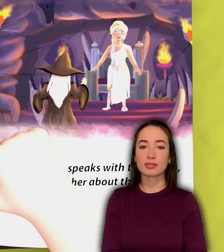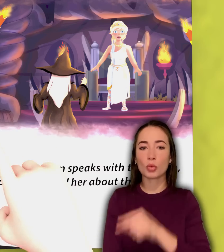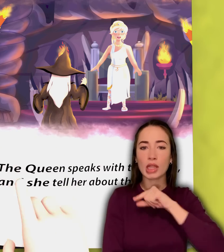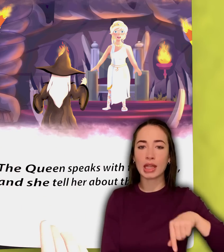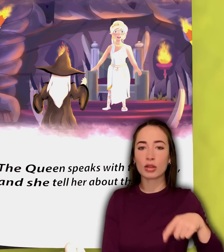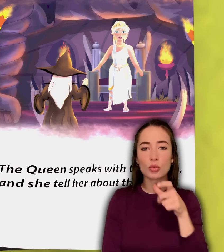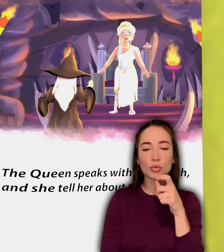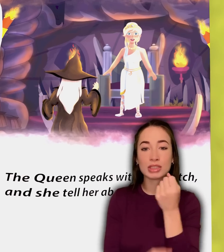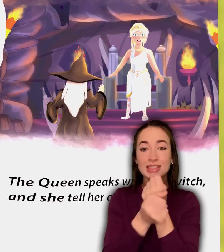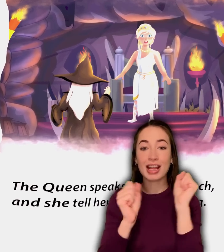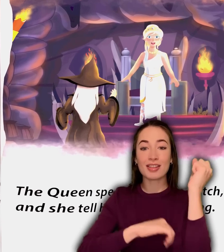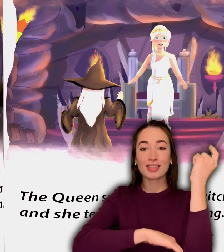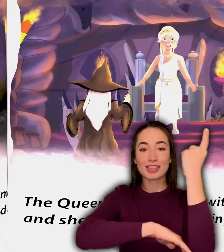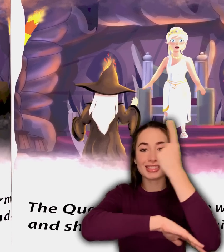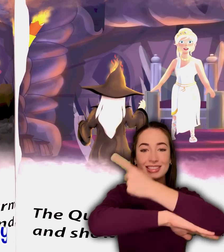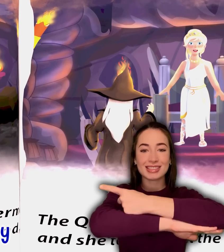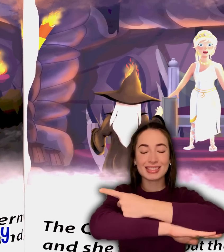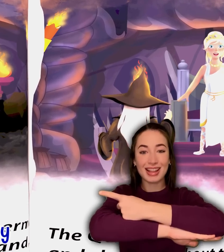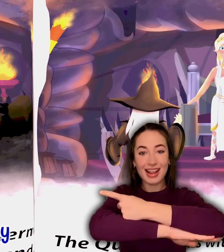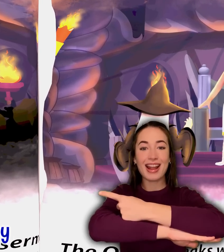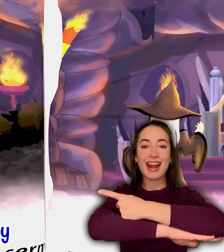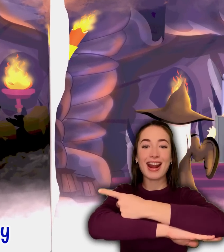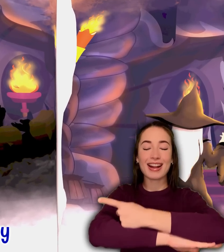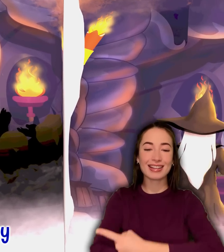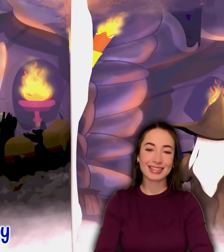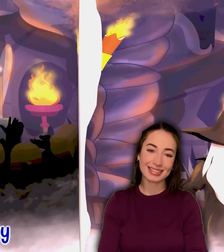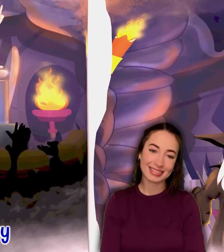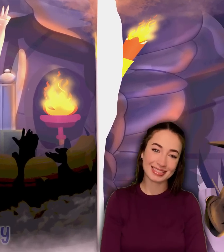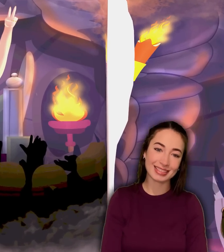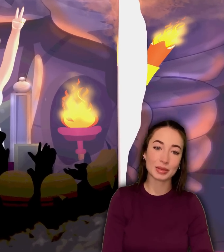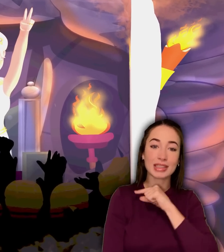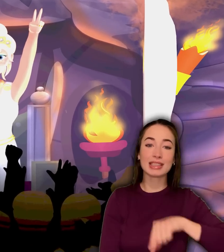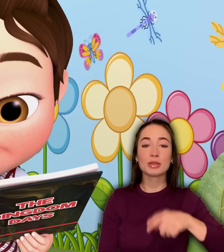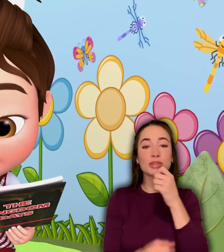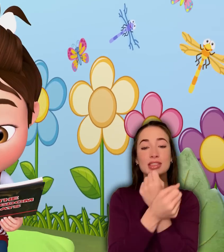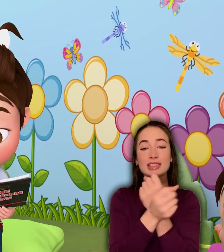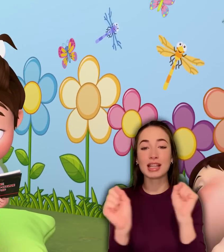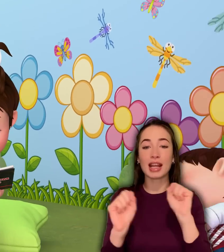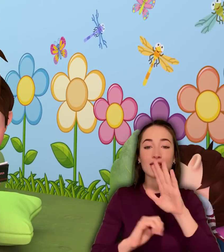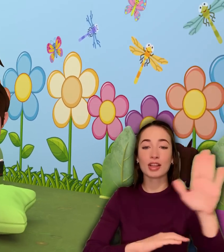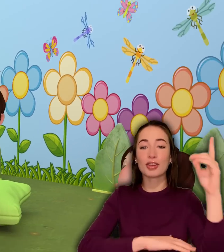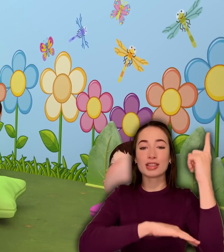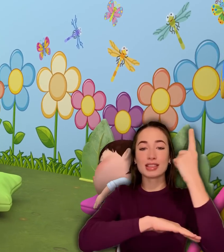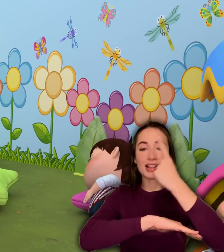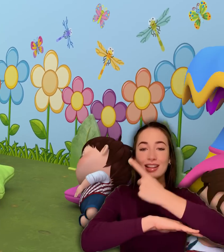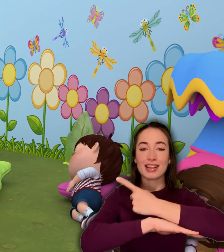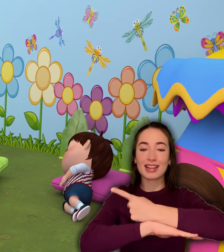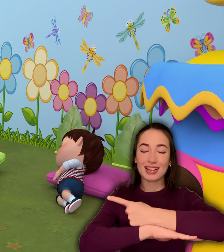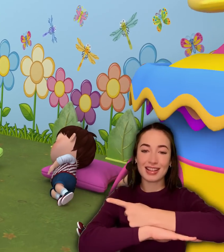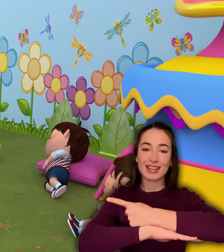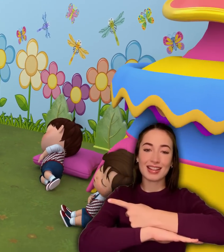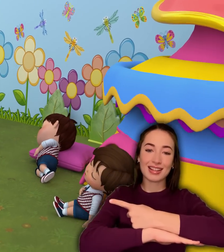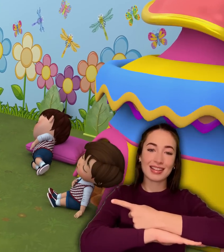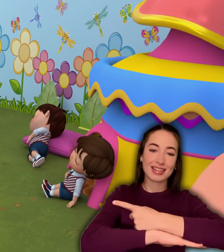will and a queen who save their day a queen who